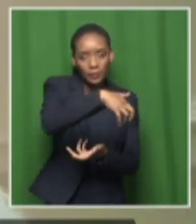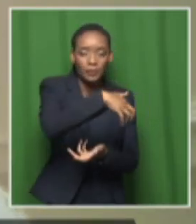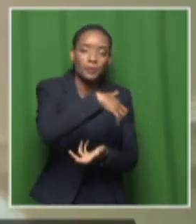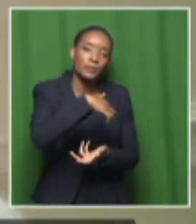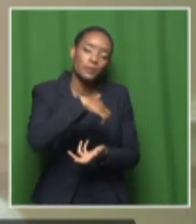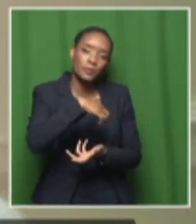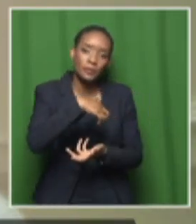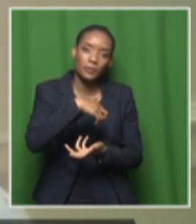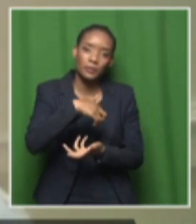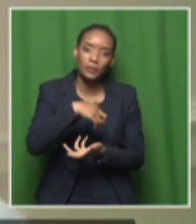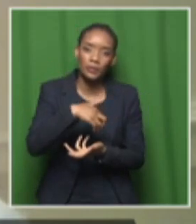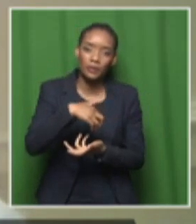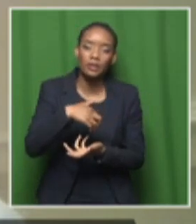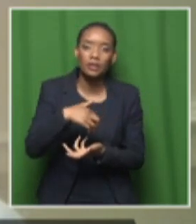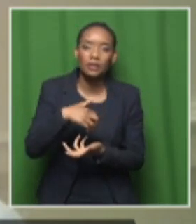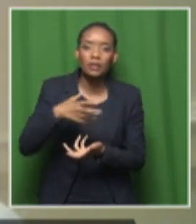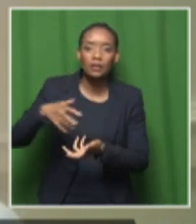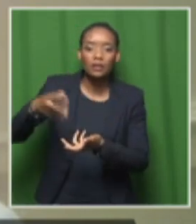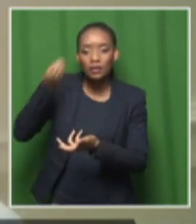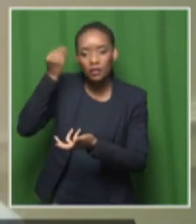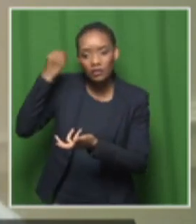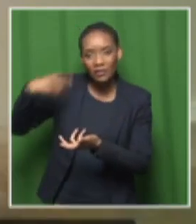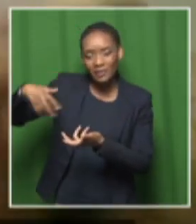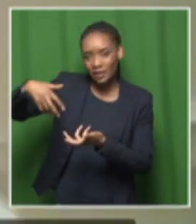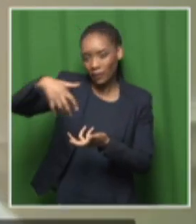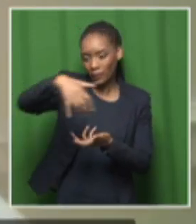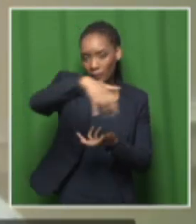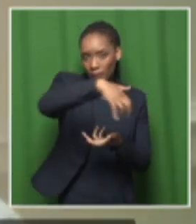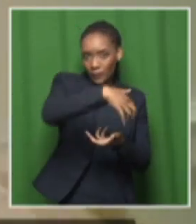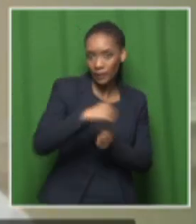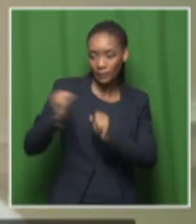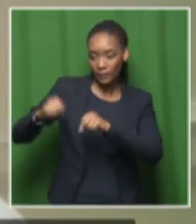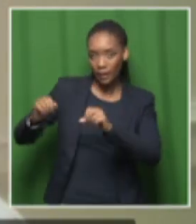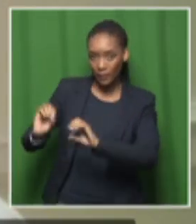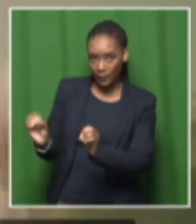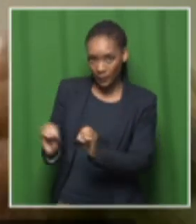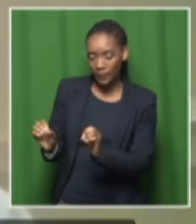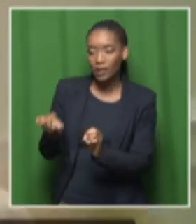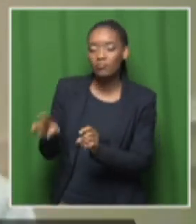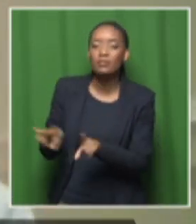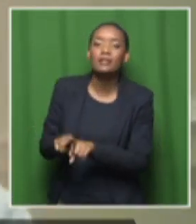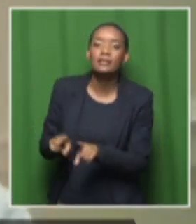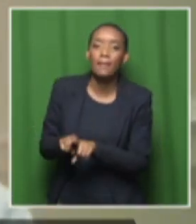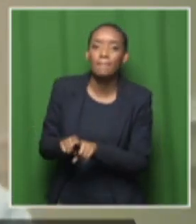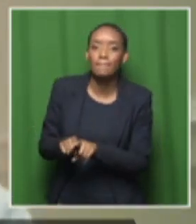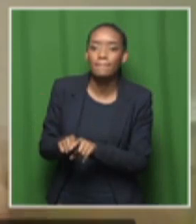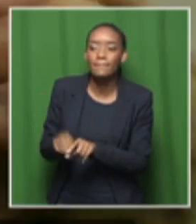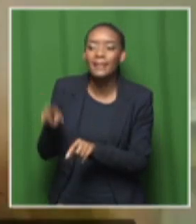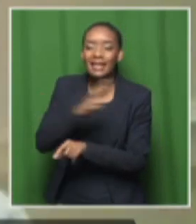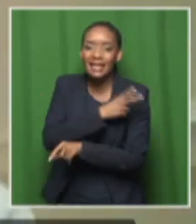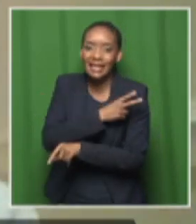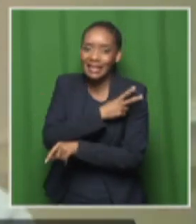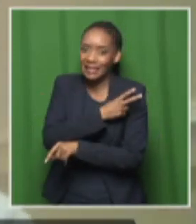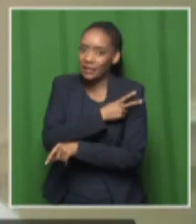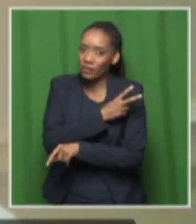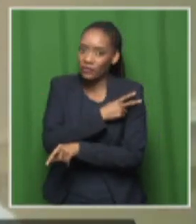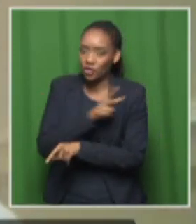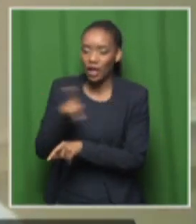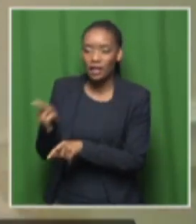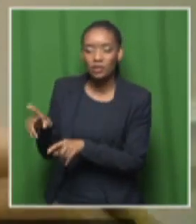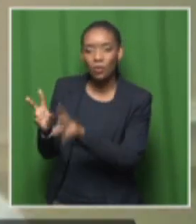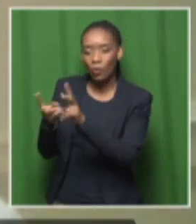this investigation that was not authorized, because equally, those who participated and gave